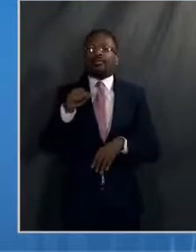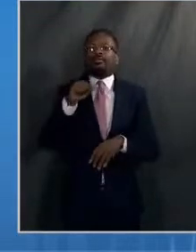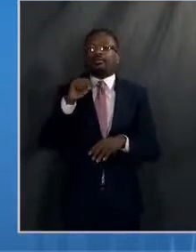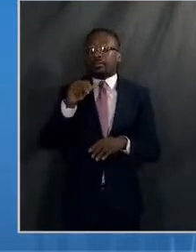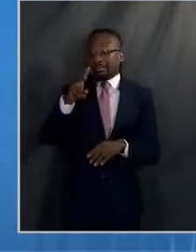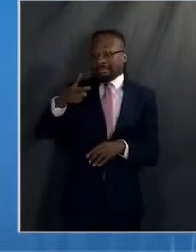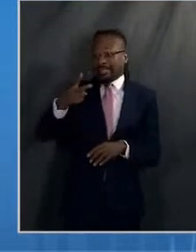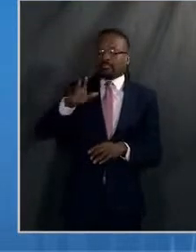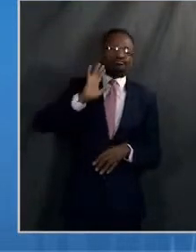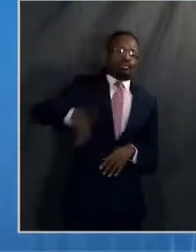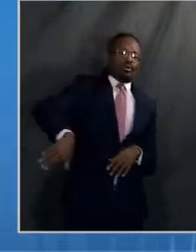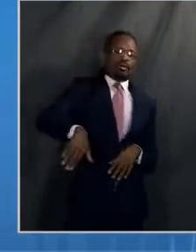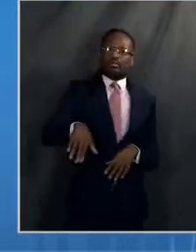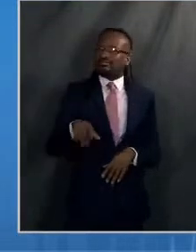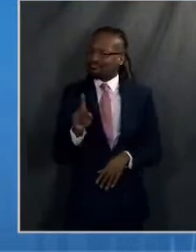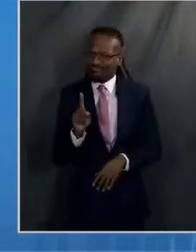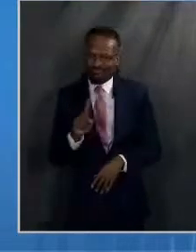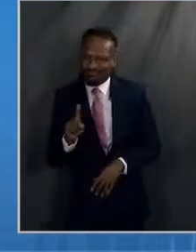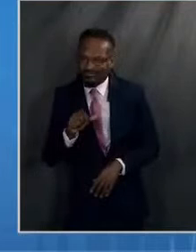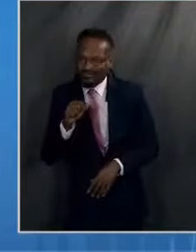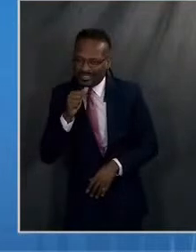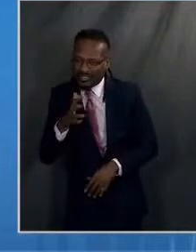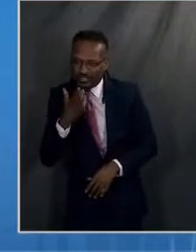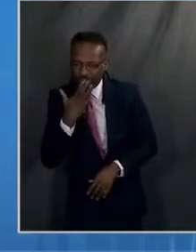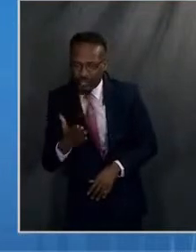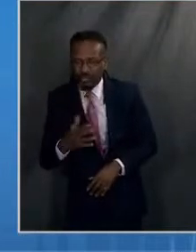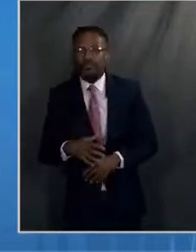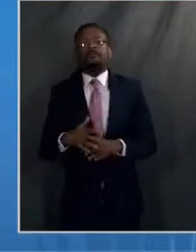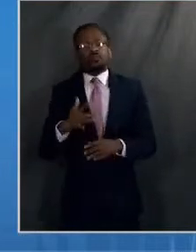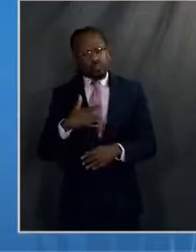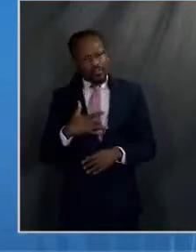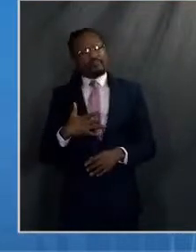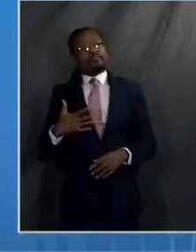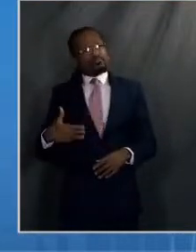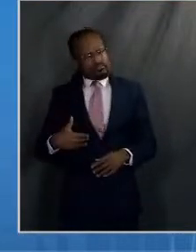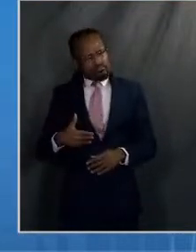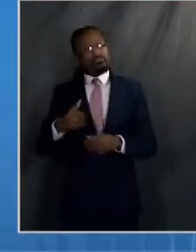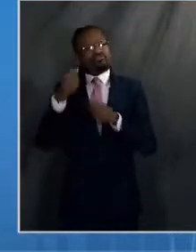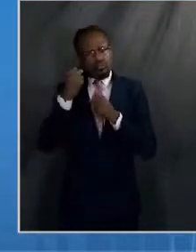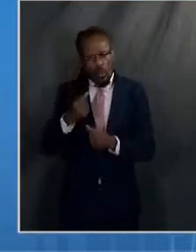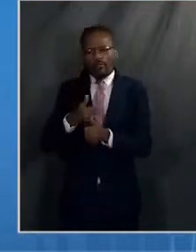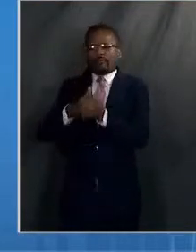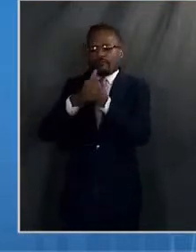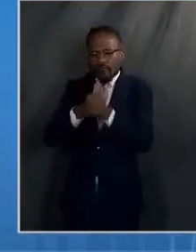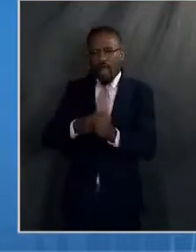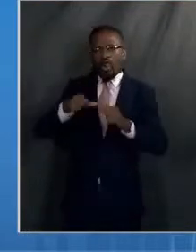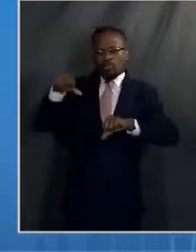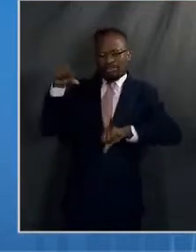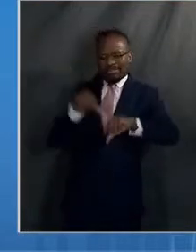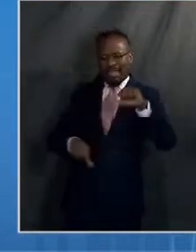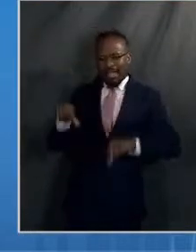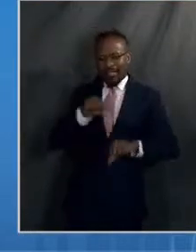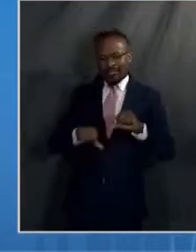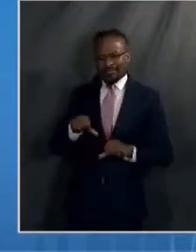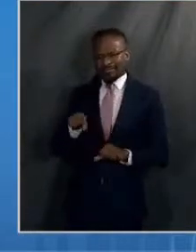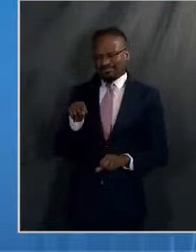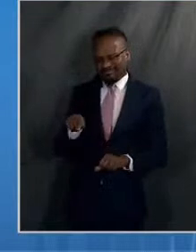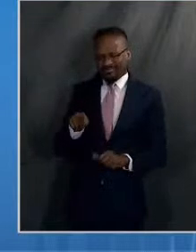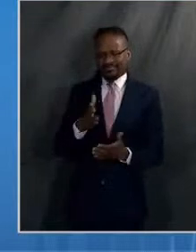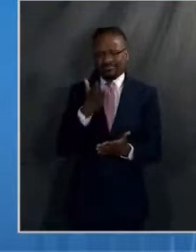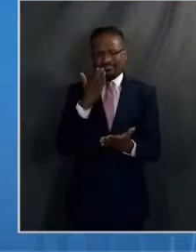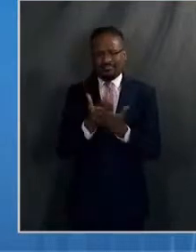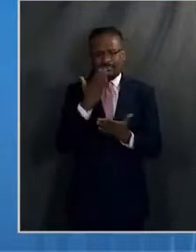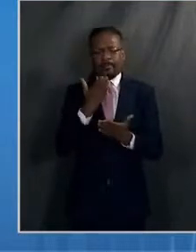do it at all. But we feel strongly that we will go by the science, which has dictated for us the